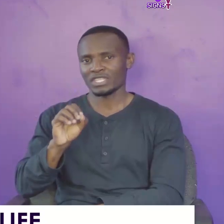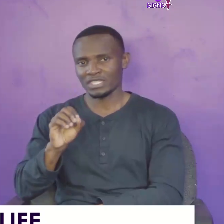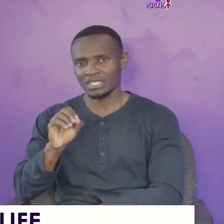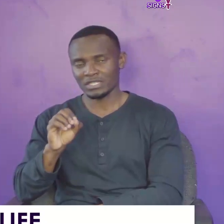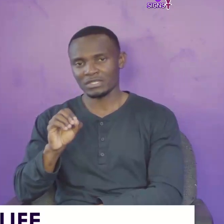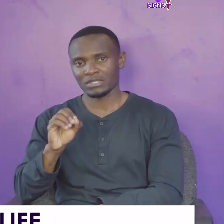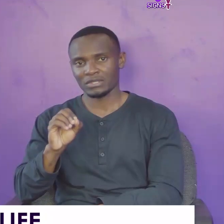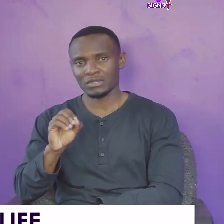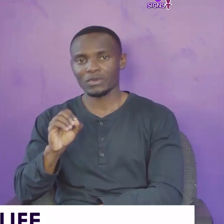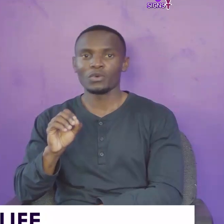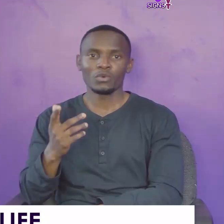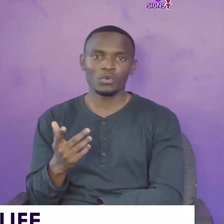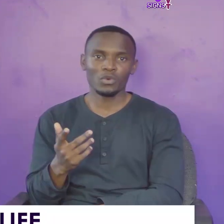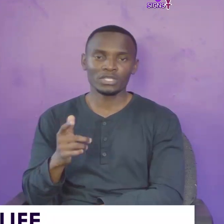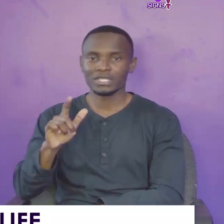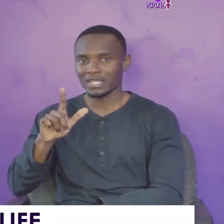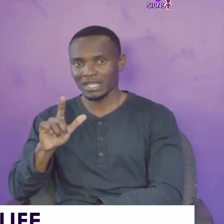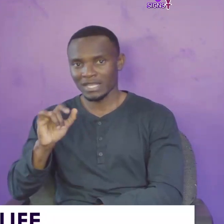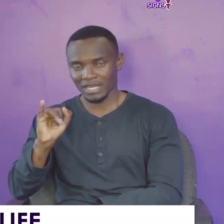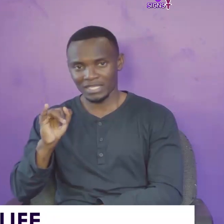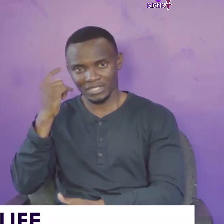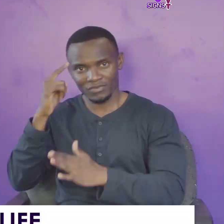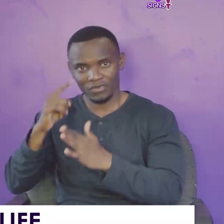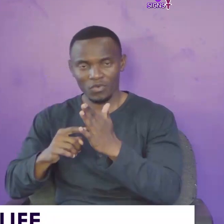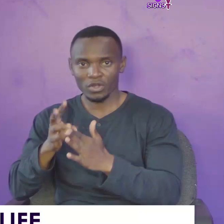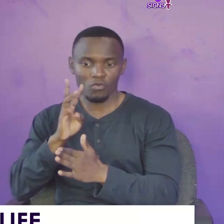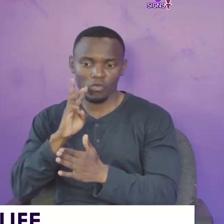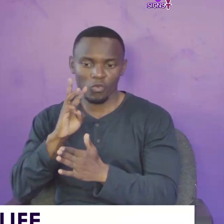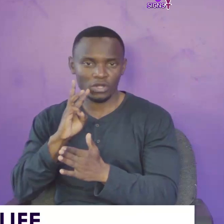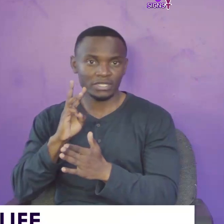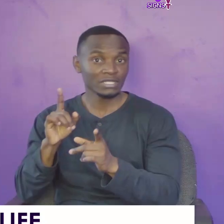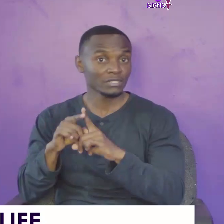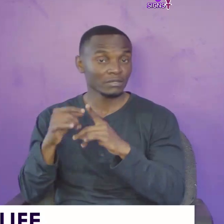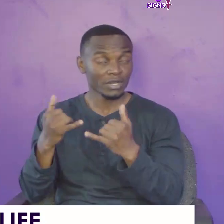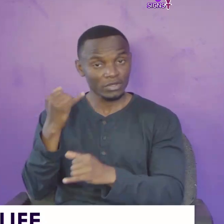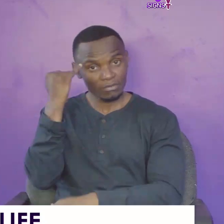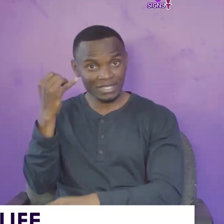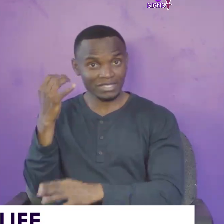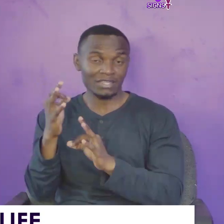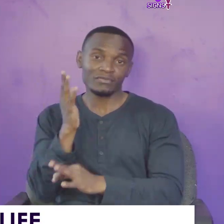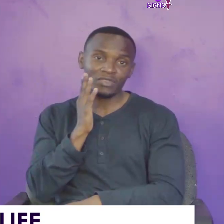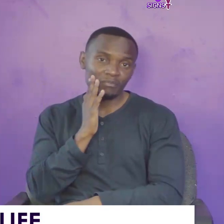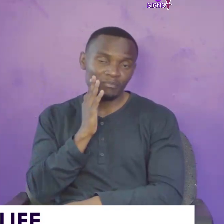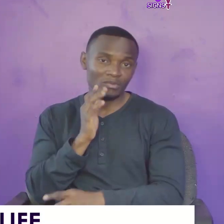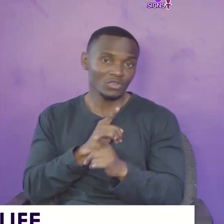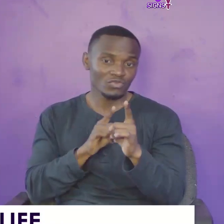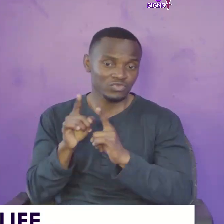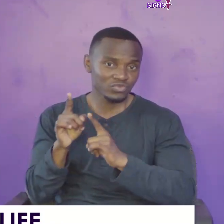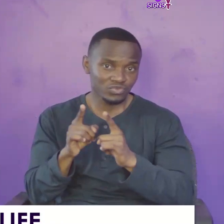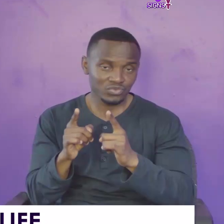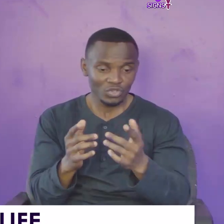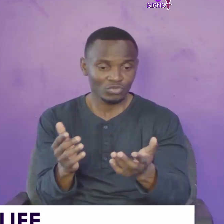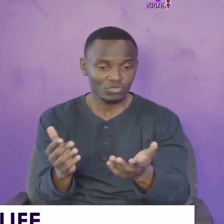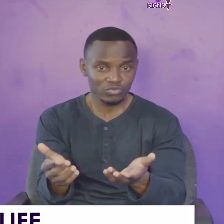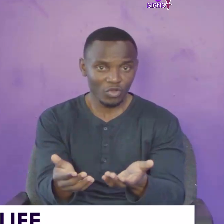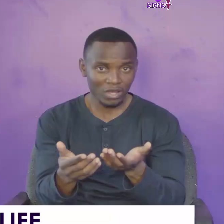taking, say, a lady of the house is taking a 3-day journey to get to the spring maybe, or whatever source they are going to be getting the water from, and then